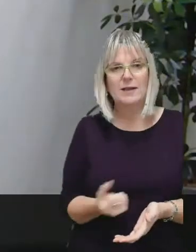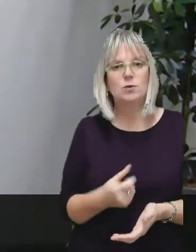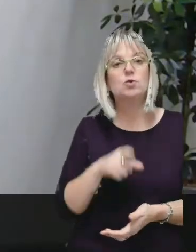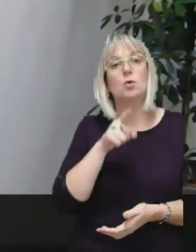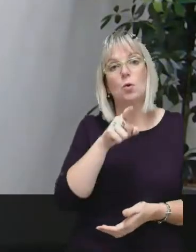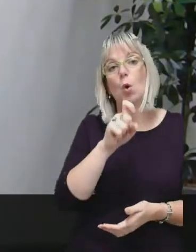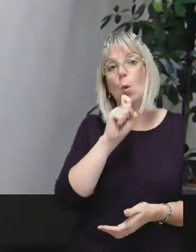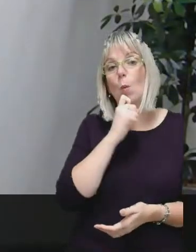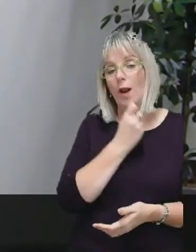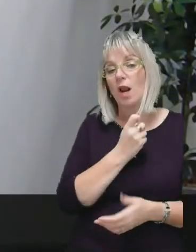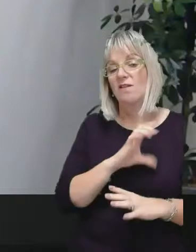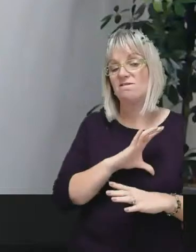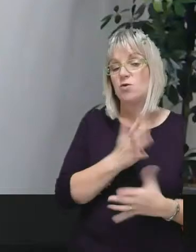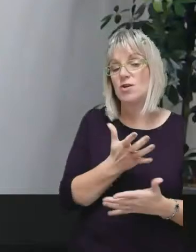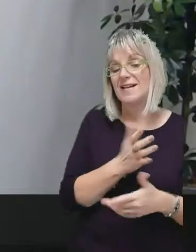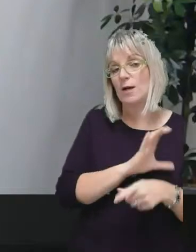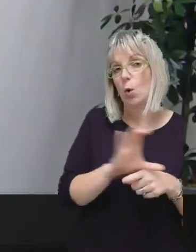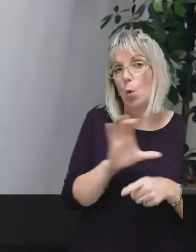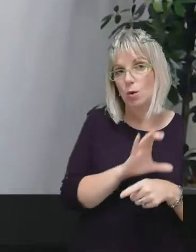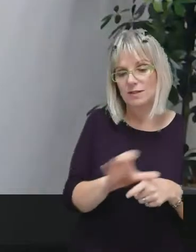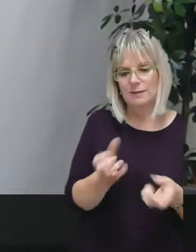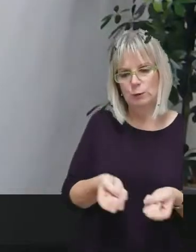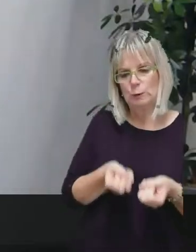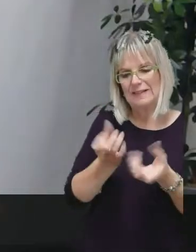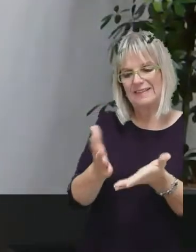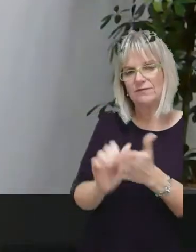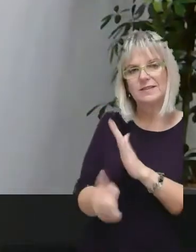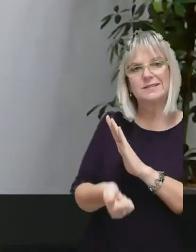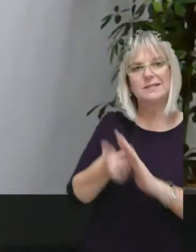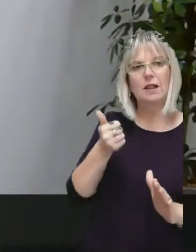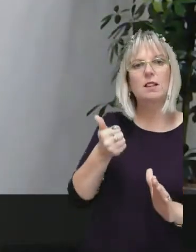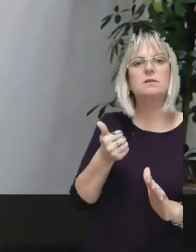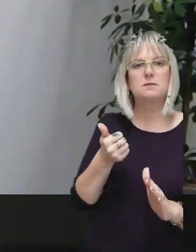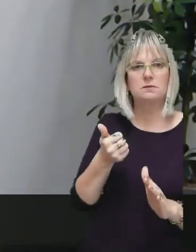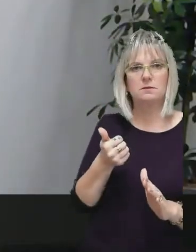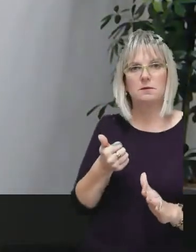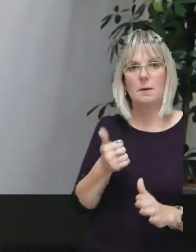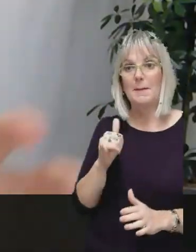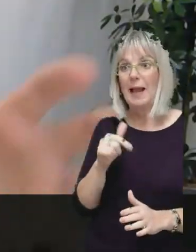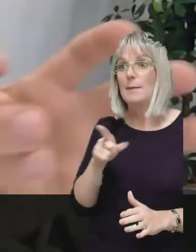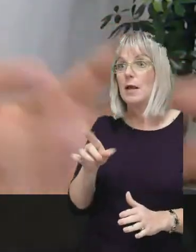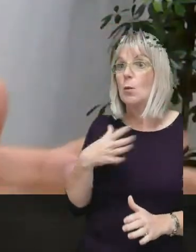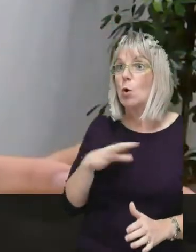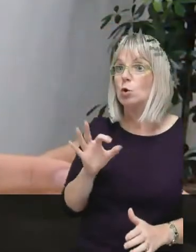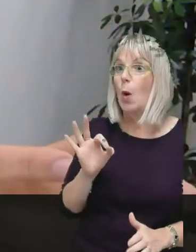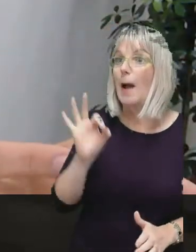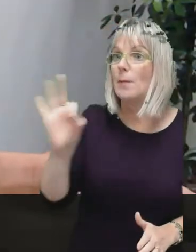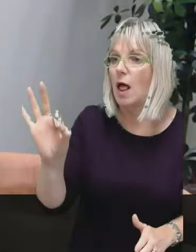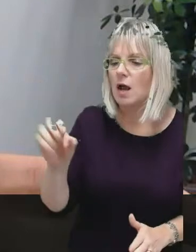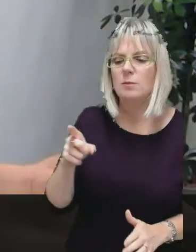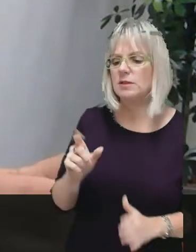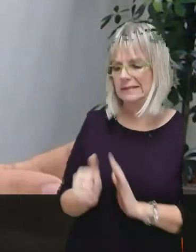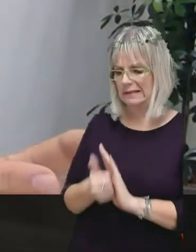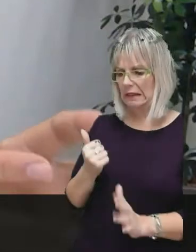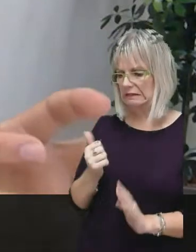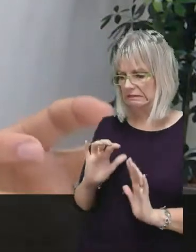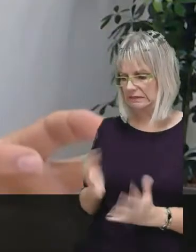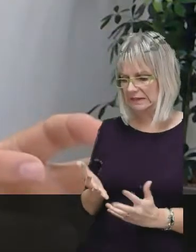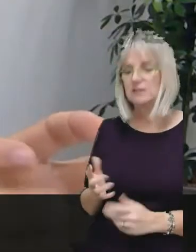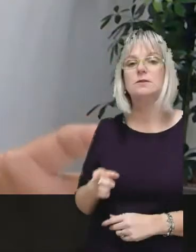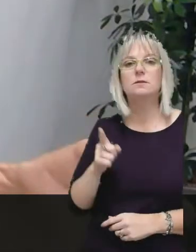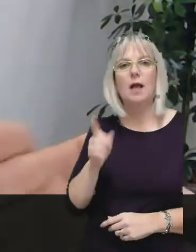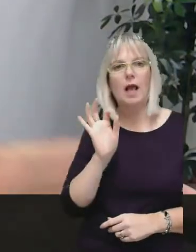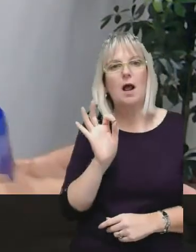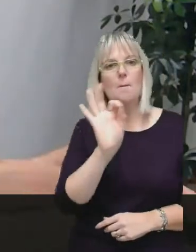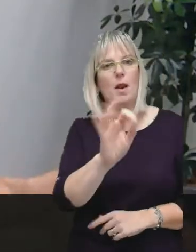may be available coming forward that you currently haven't got the skills for, to make you match fit. We've also making sure we're working